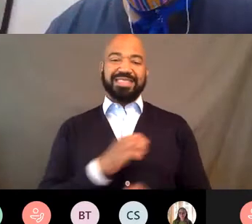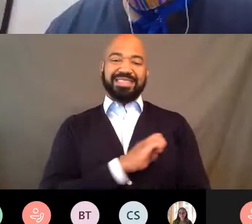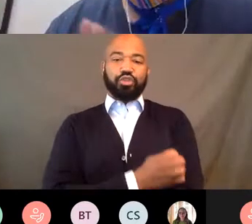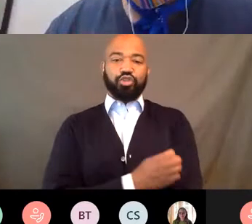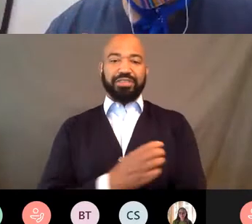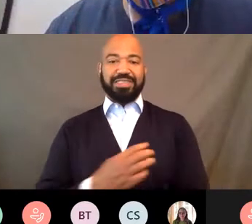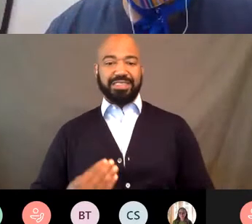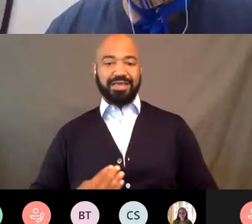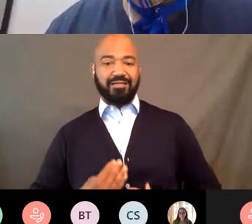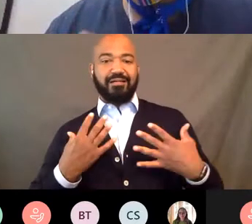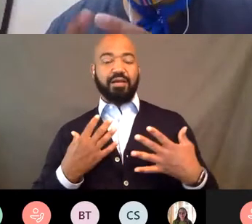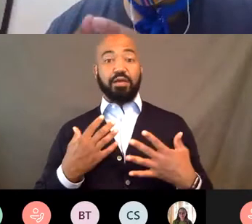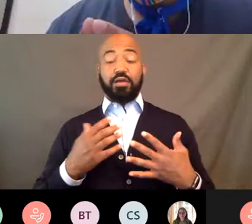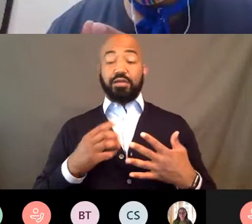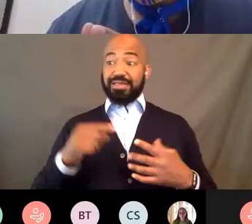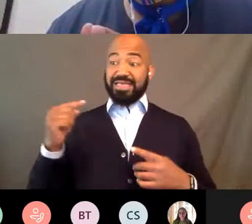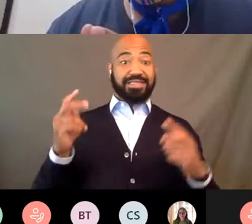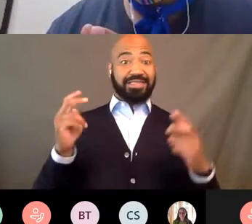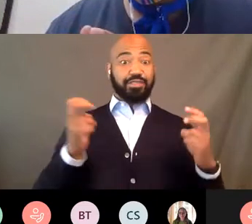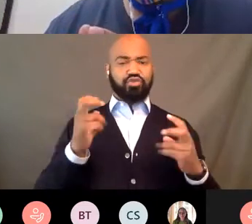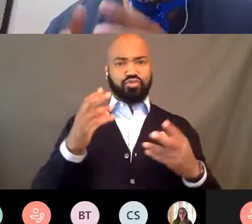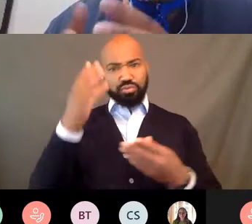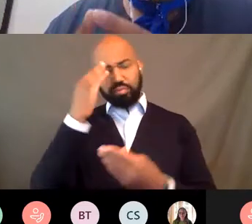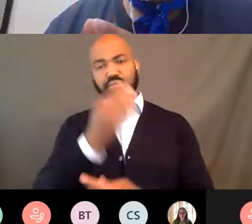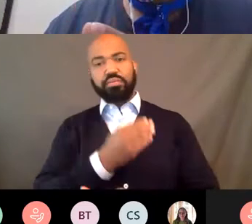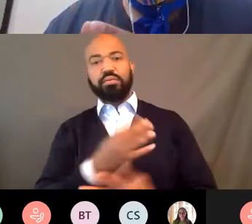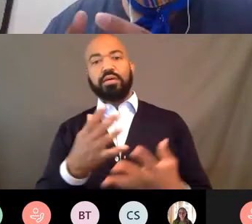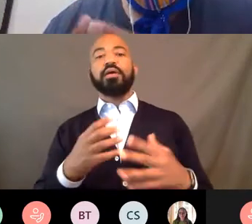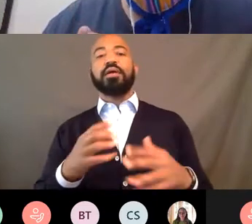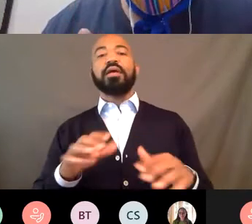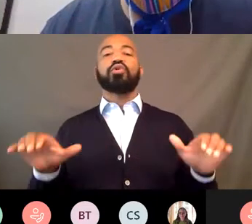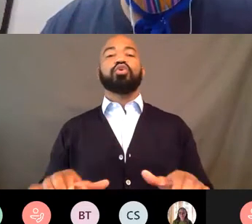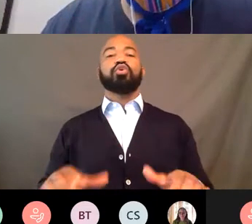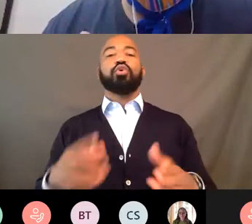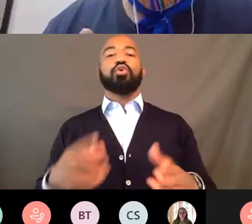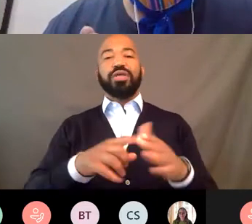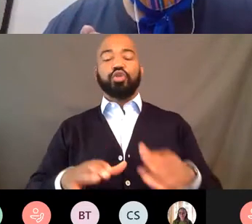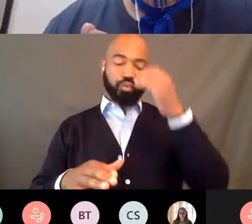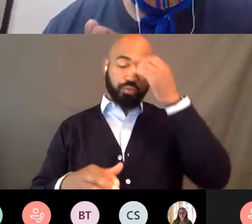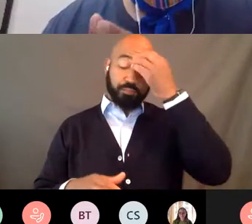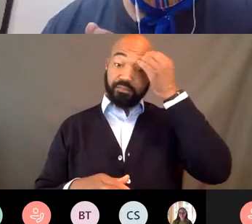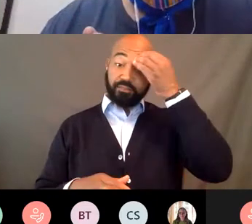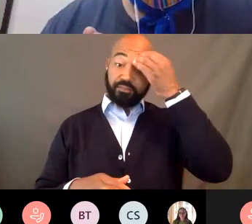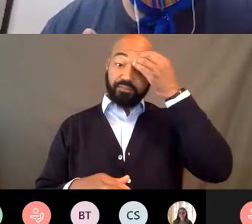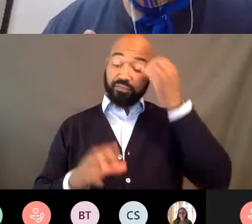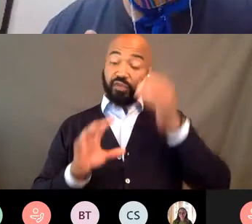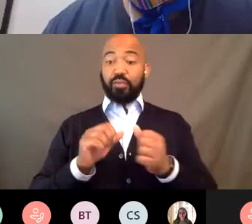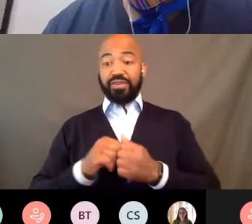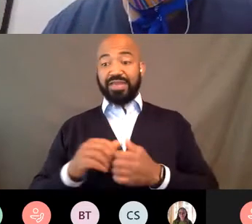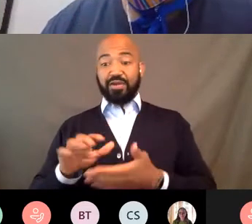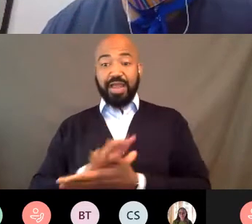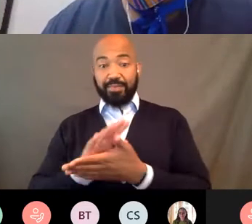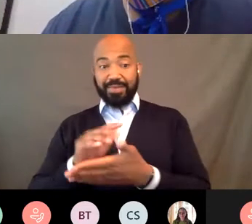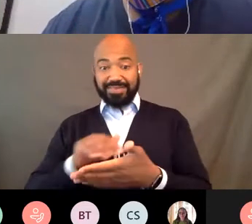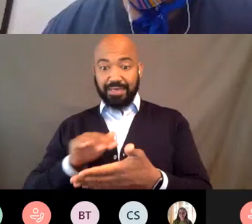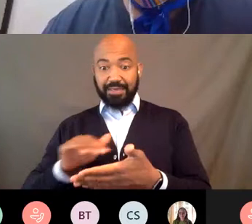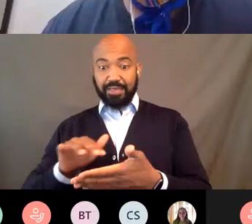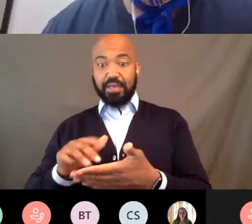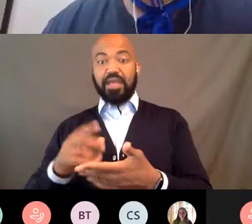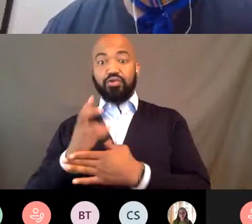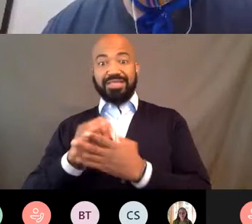issues and push them to utilize the things that they do within their academic study to actually try to leverage for